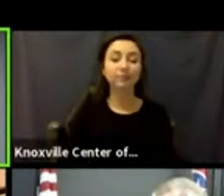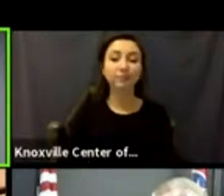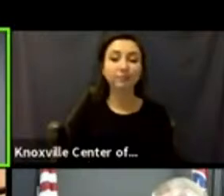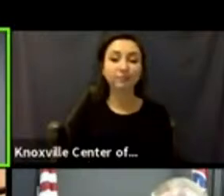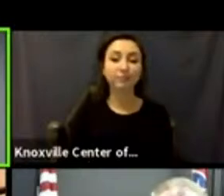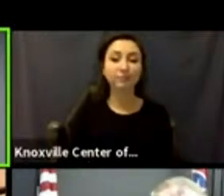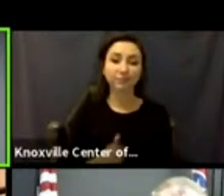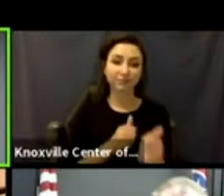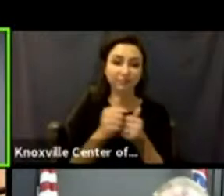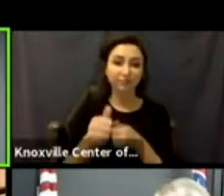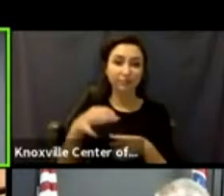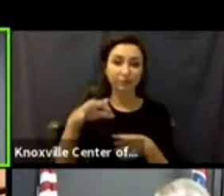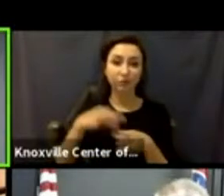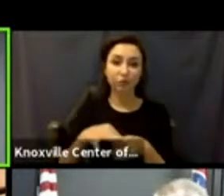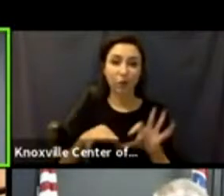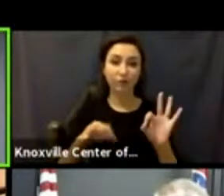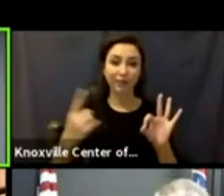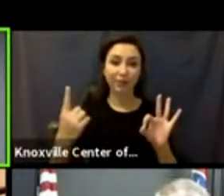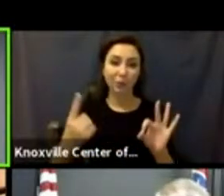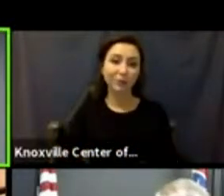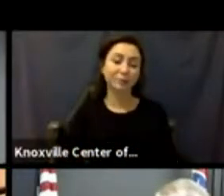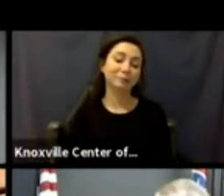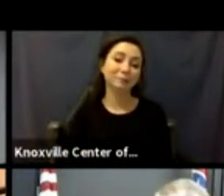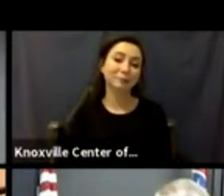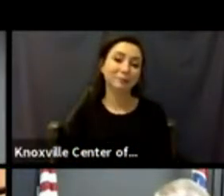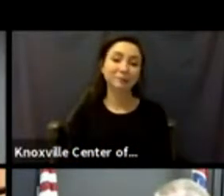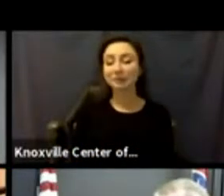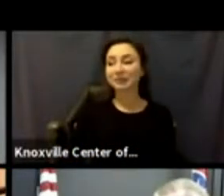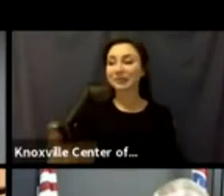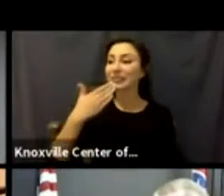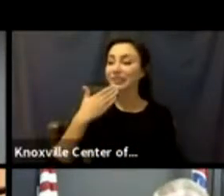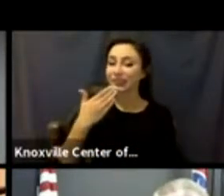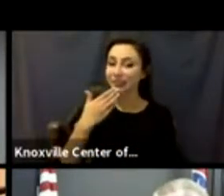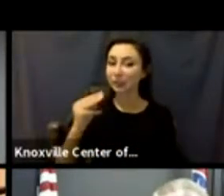And it passes with a vote of 9-1. Thank you, Ms. Menifee.